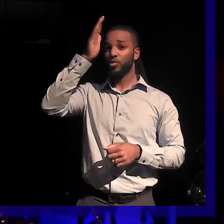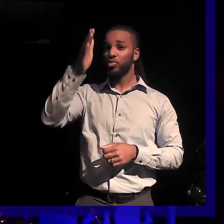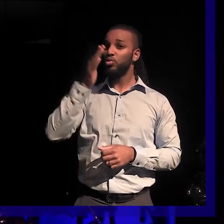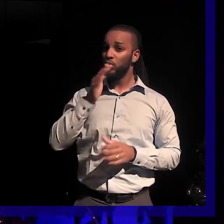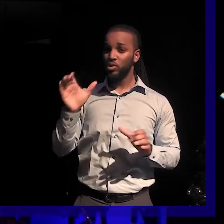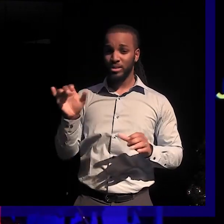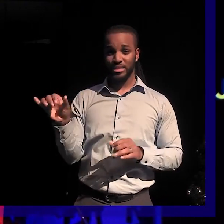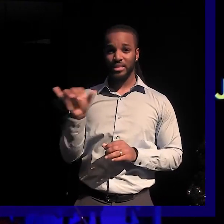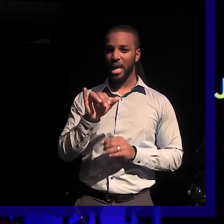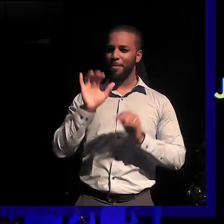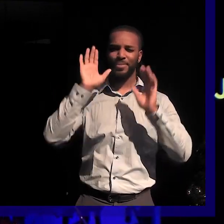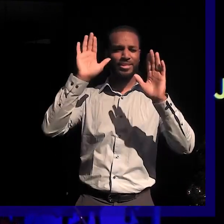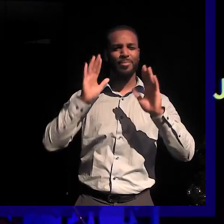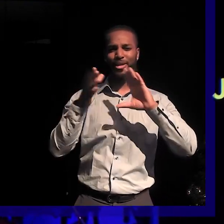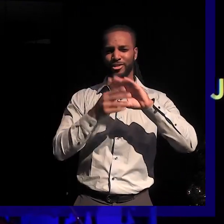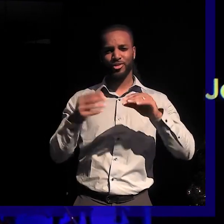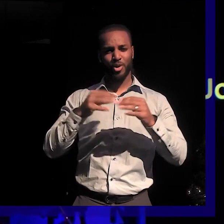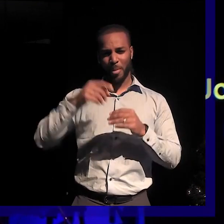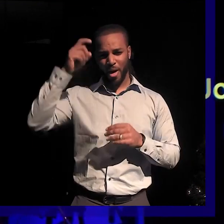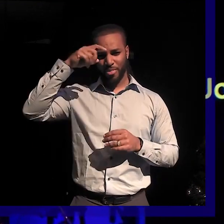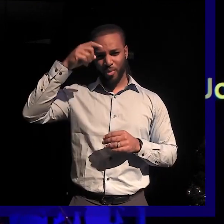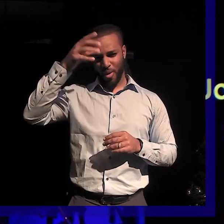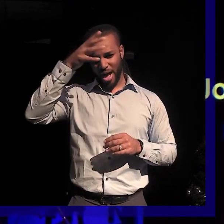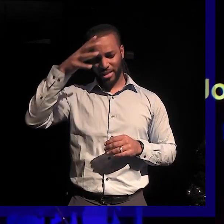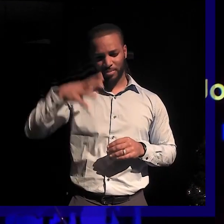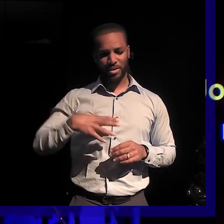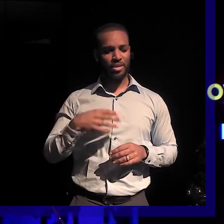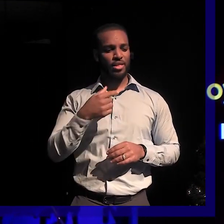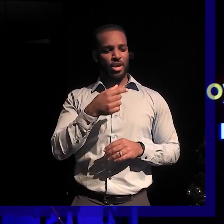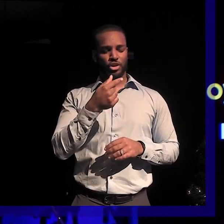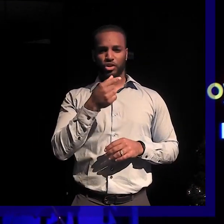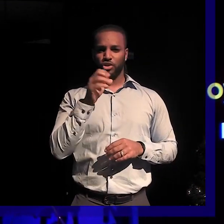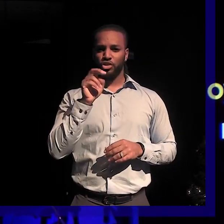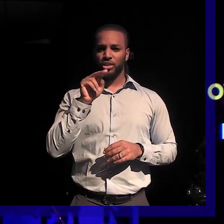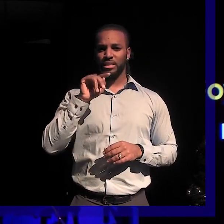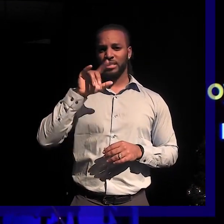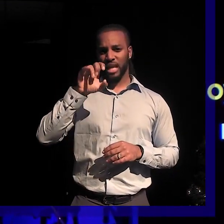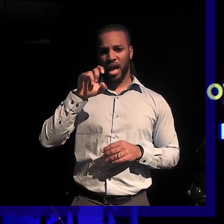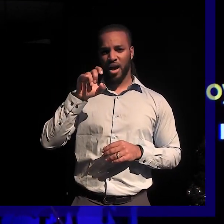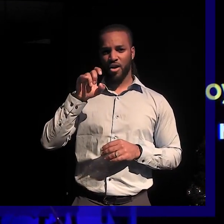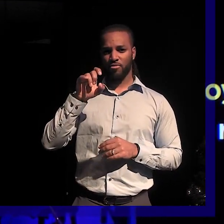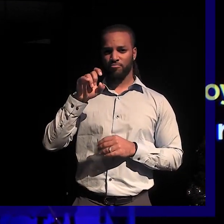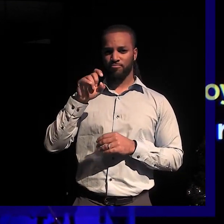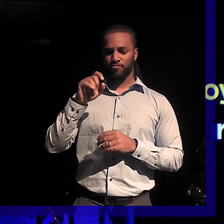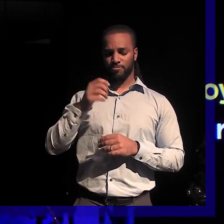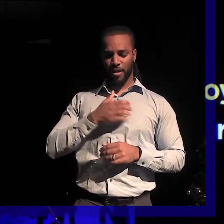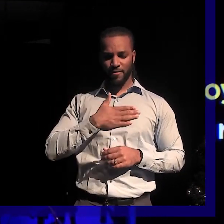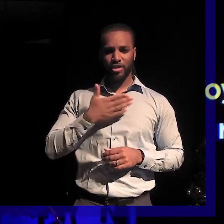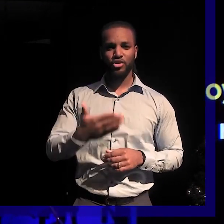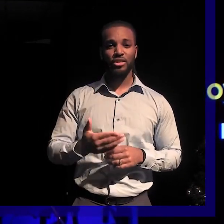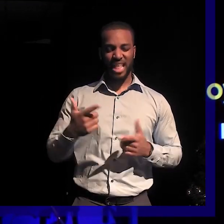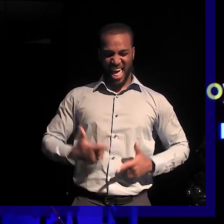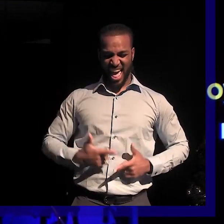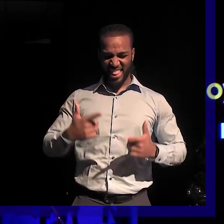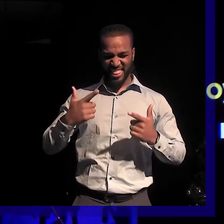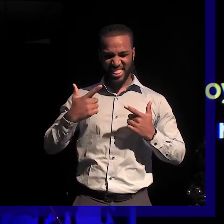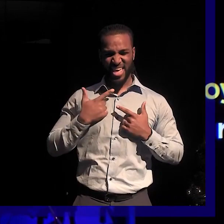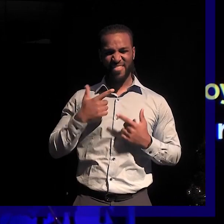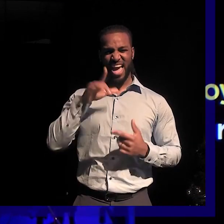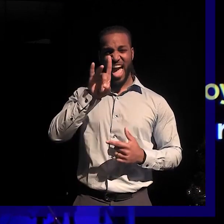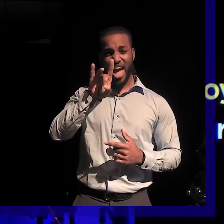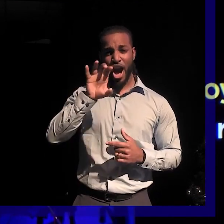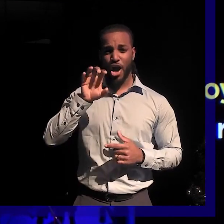It's an amazing story to think about the wise men. They're Gentile professors from Babylon. They lived nearly 800